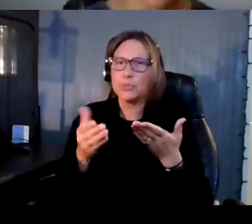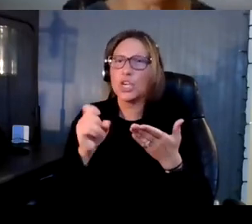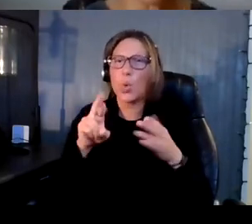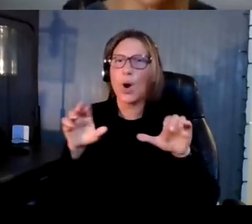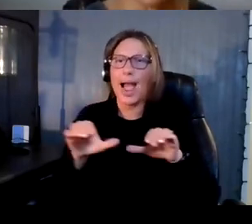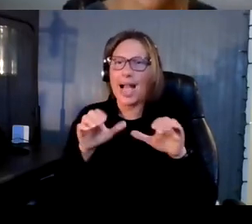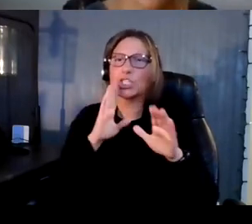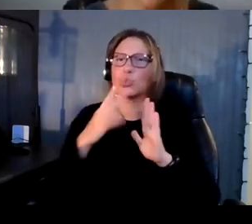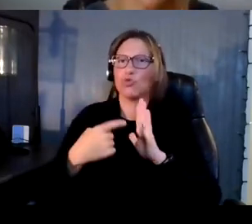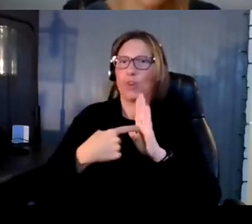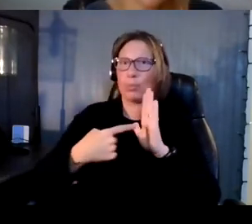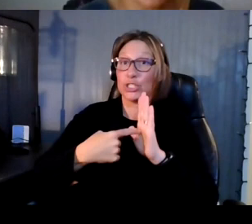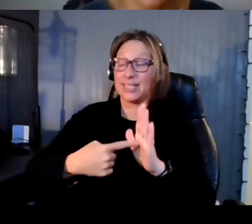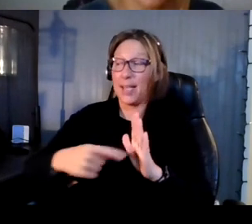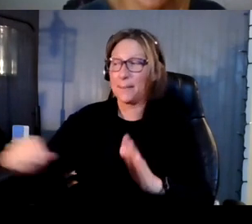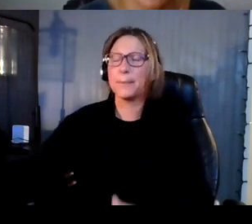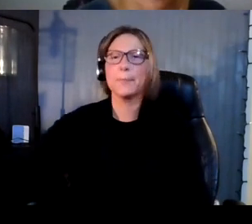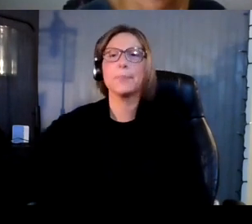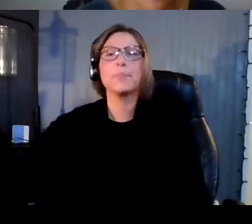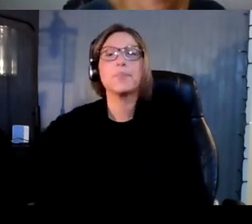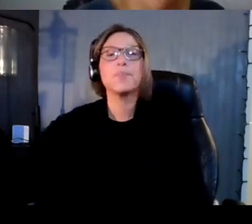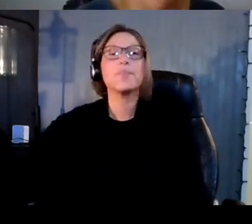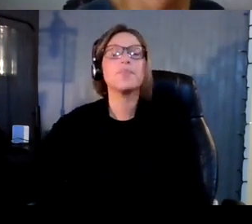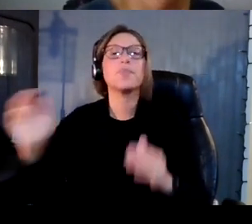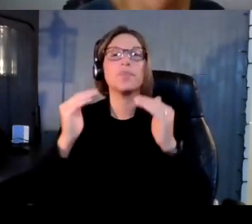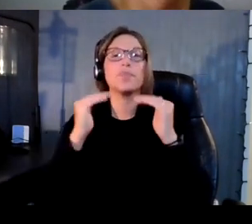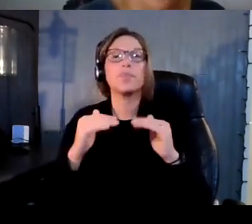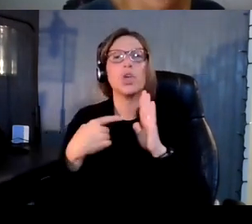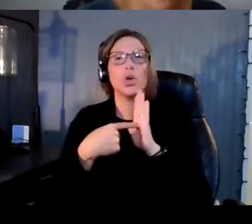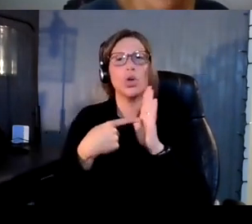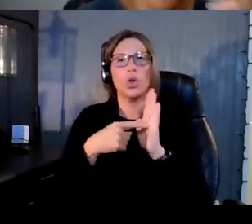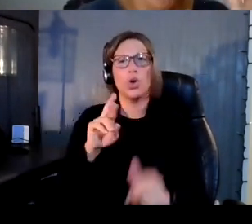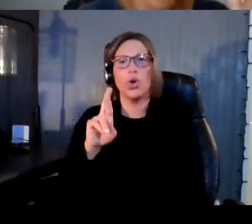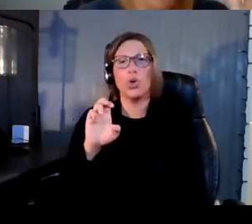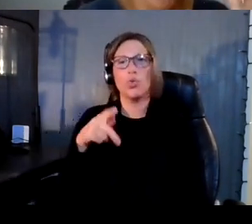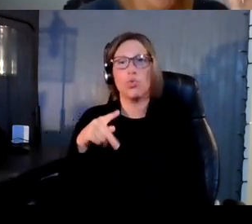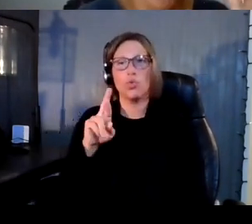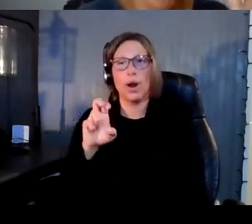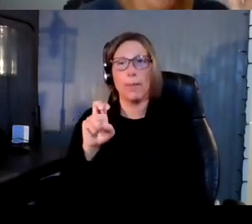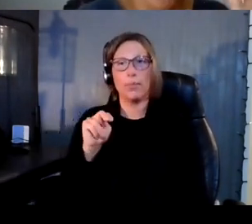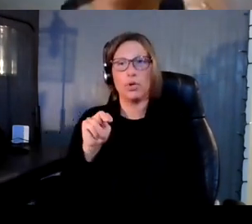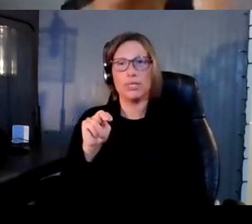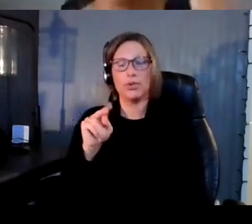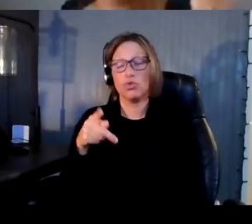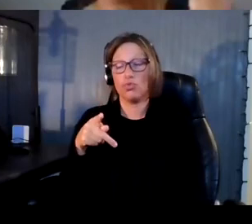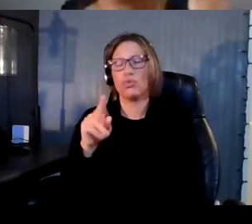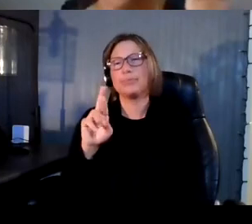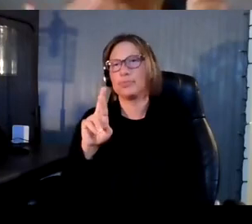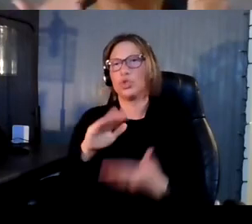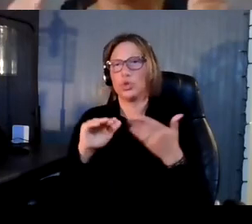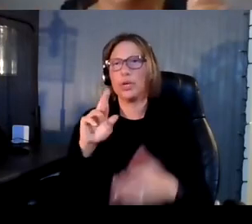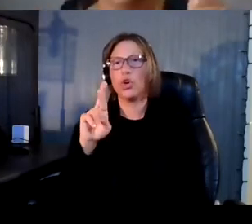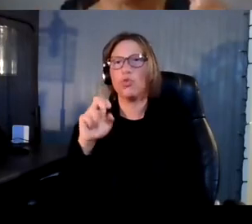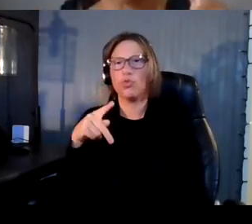then the representation is maybe I might use a spoon